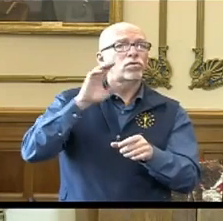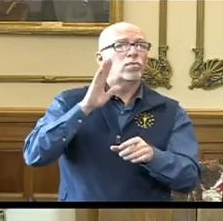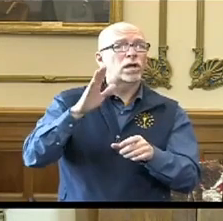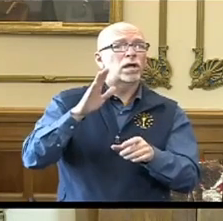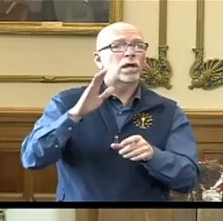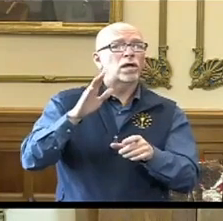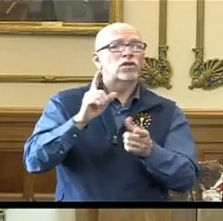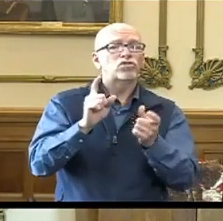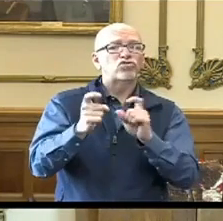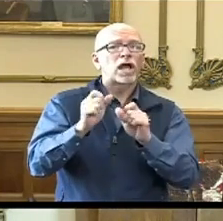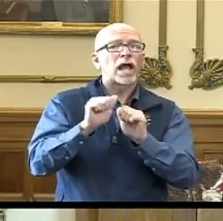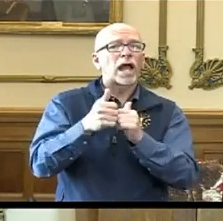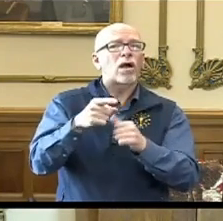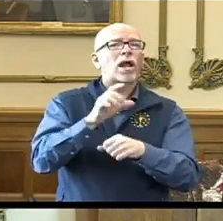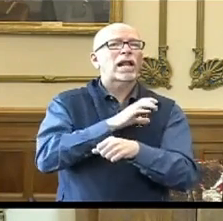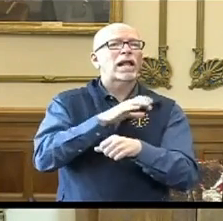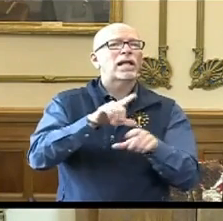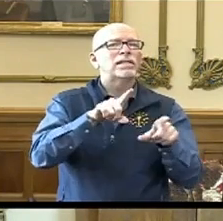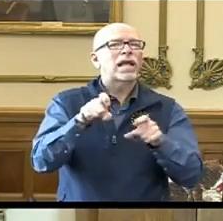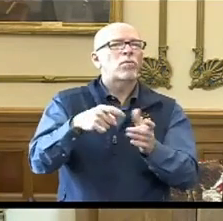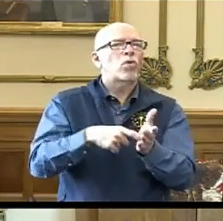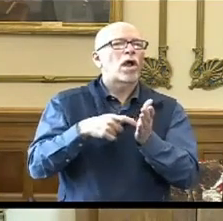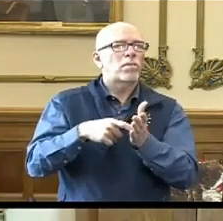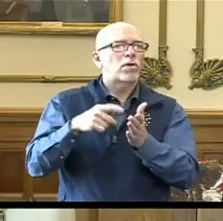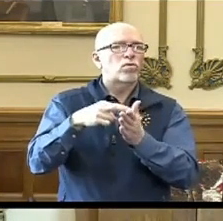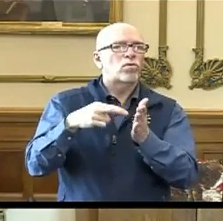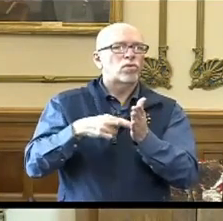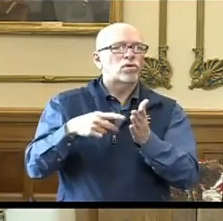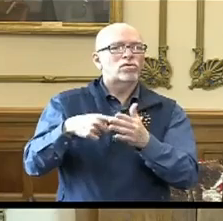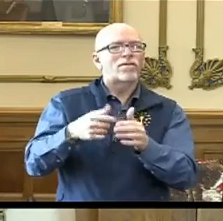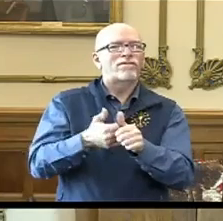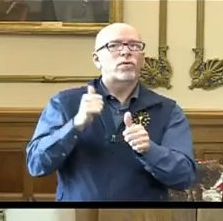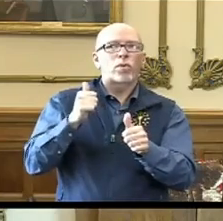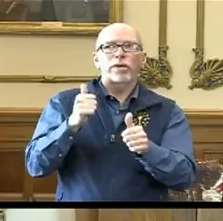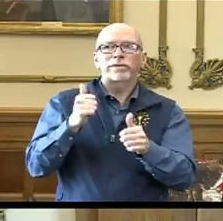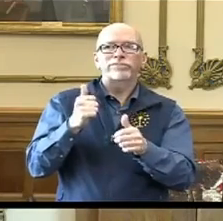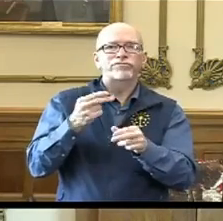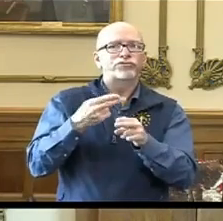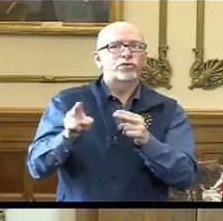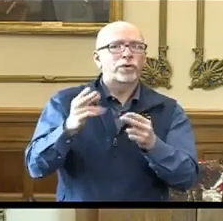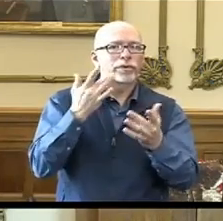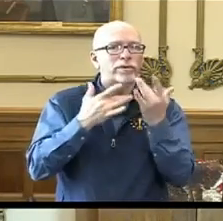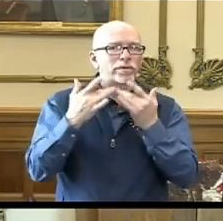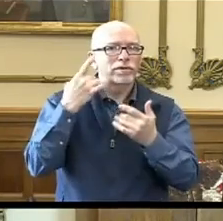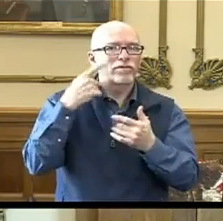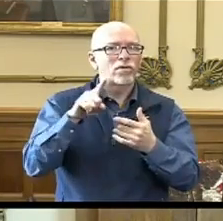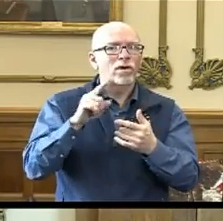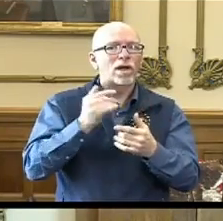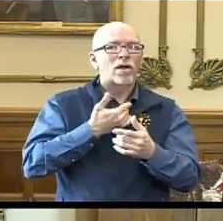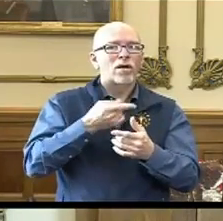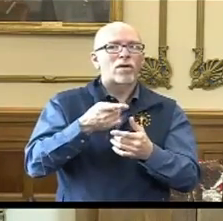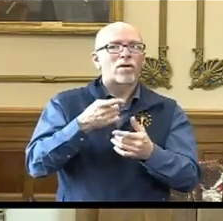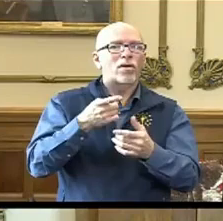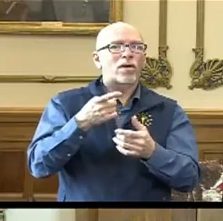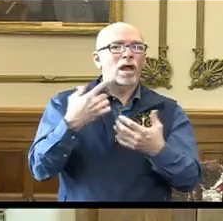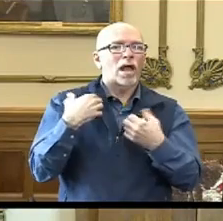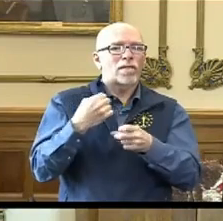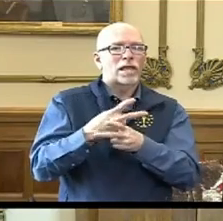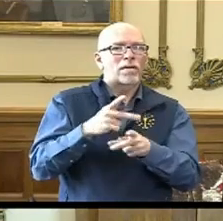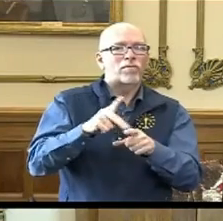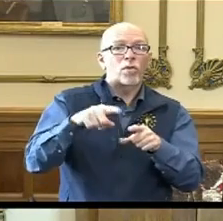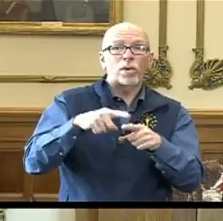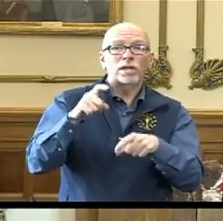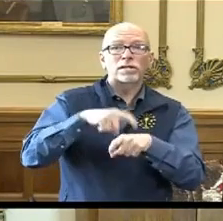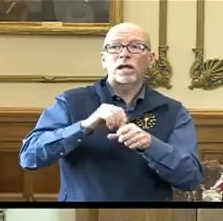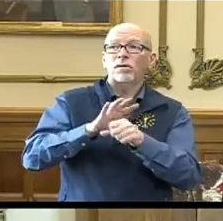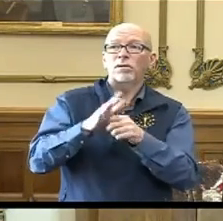or modifying the clinical exam requirement rules to avoid a shortage of oral health care professionals when the